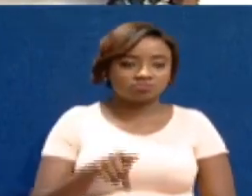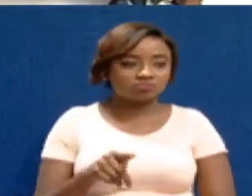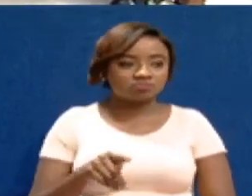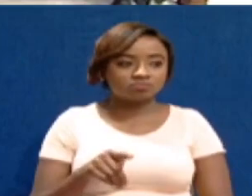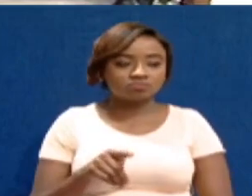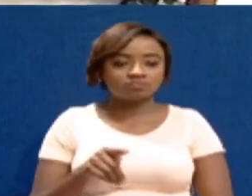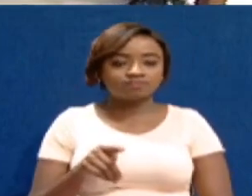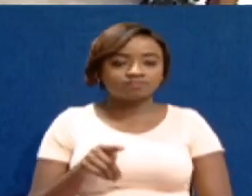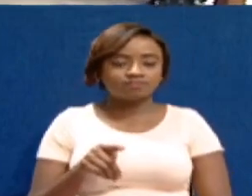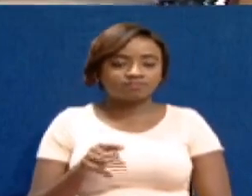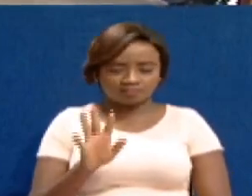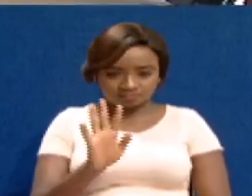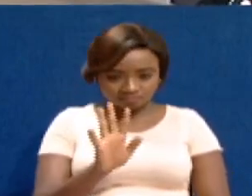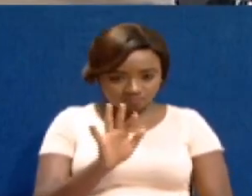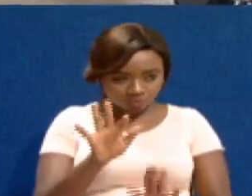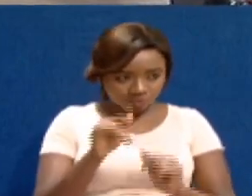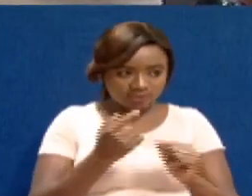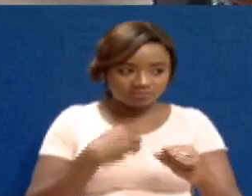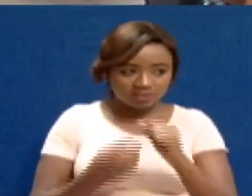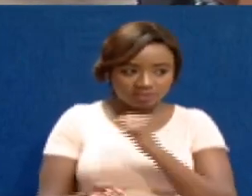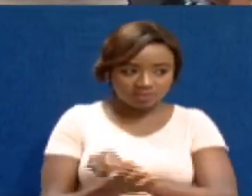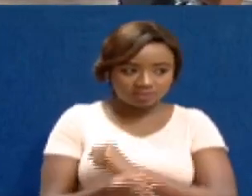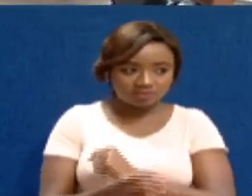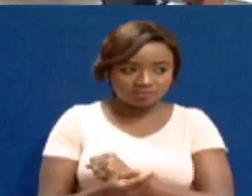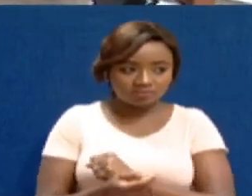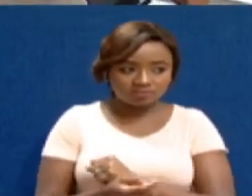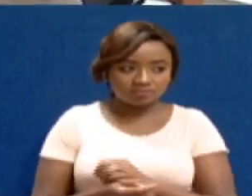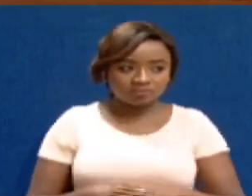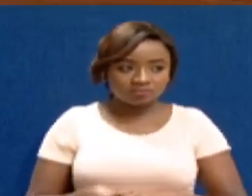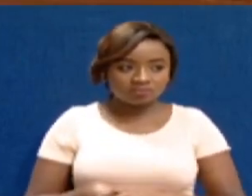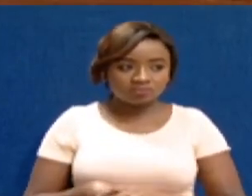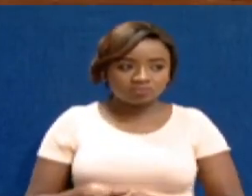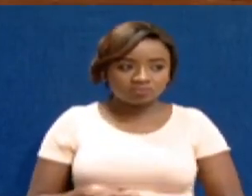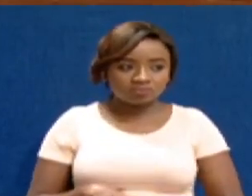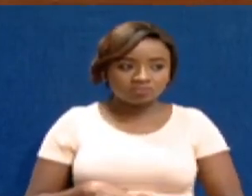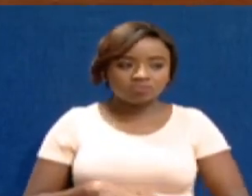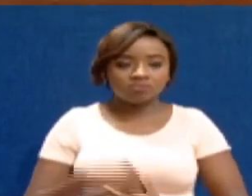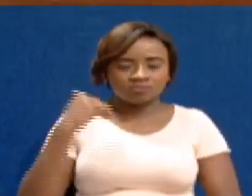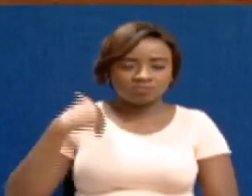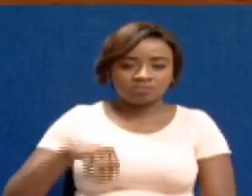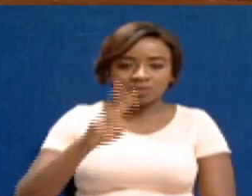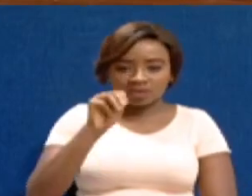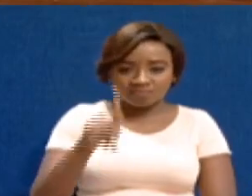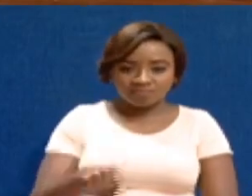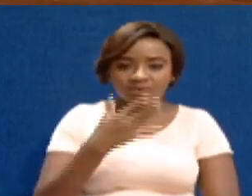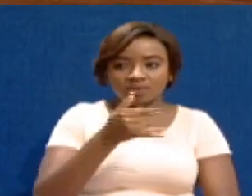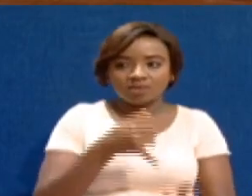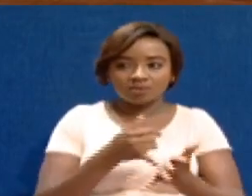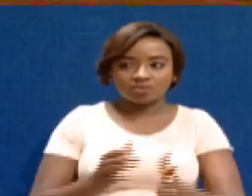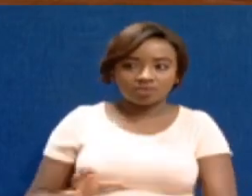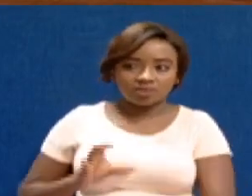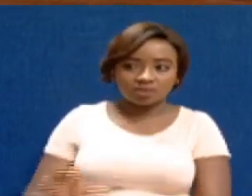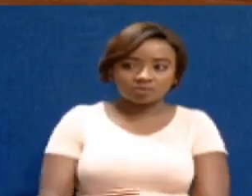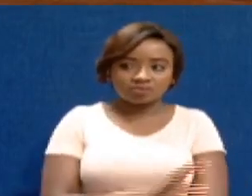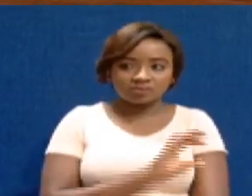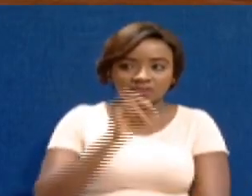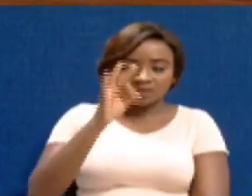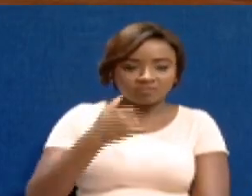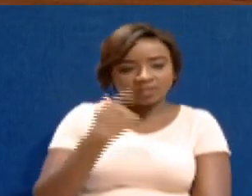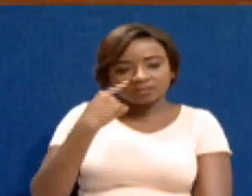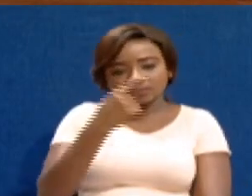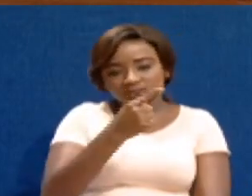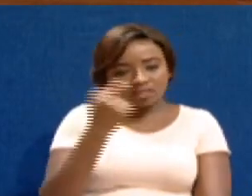to ourselves, if they could still incorporate. Remember, the task force finished its work in BBI 2. And then, so